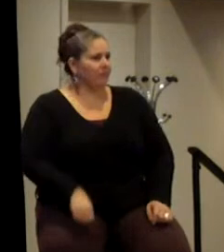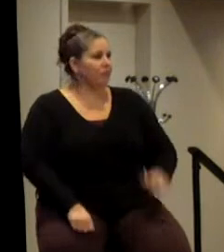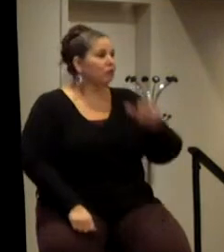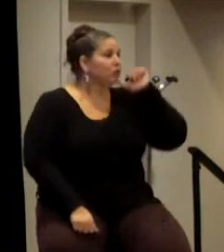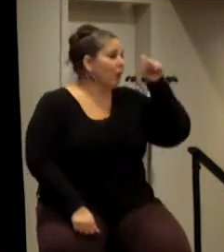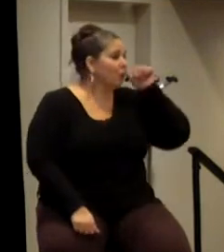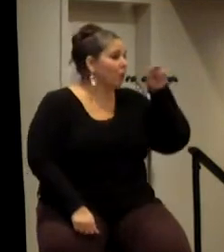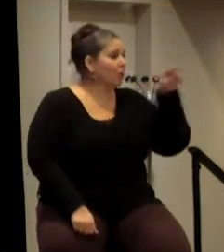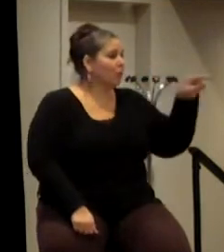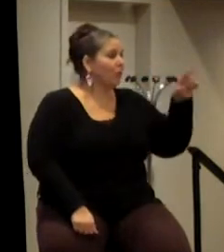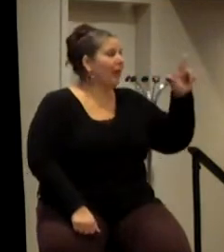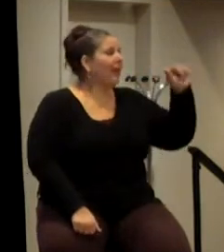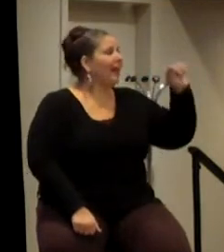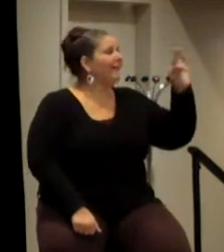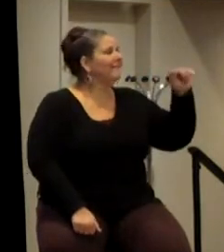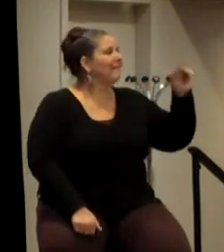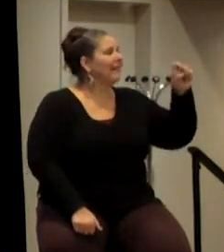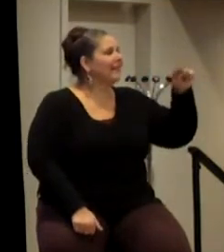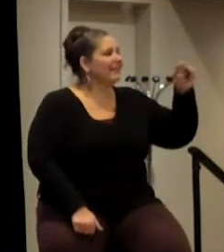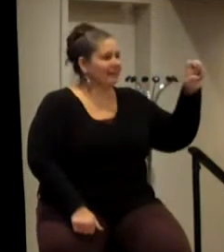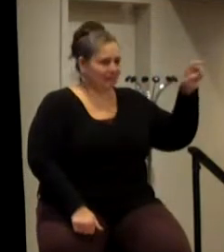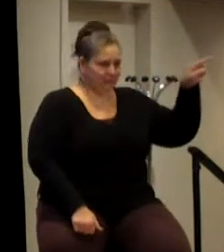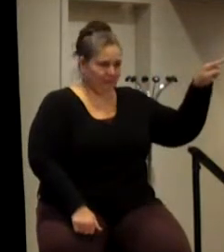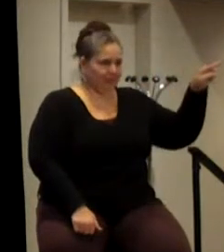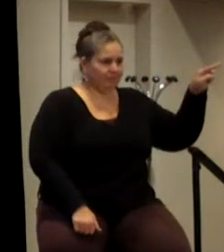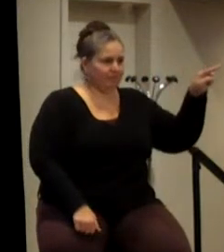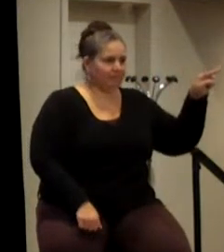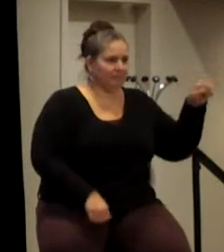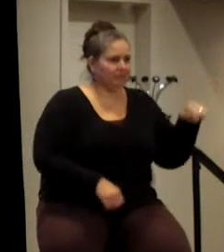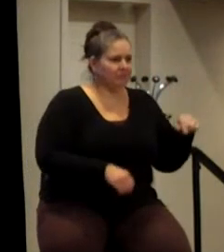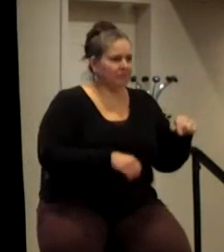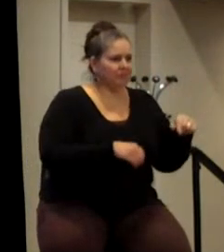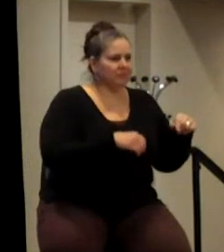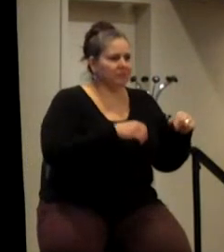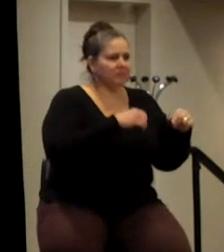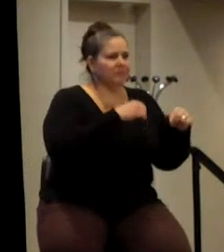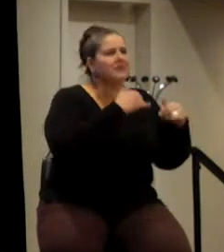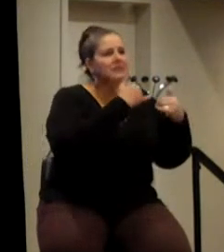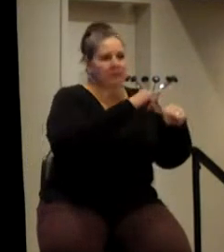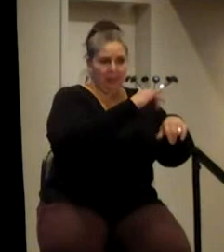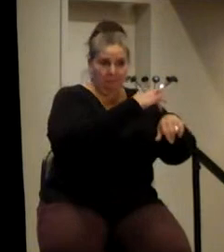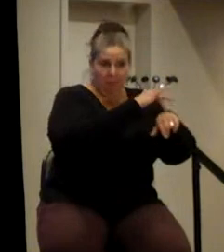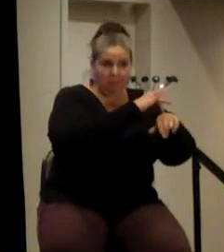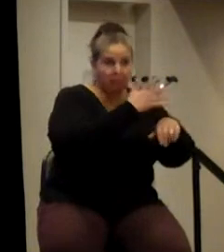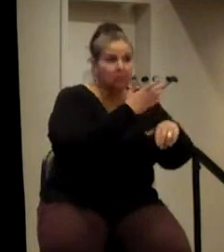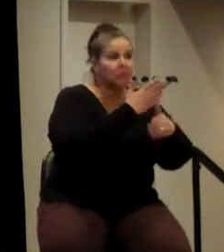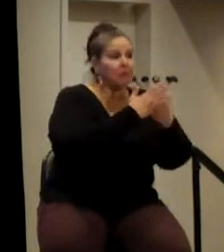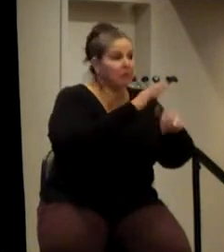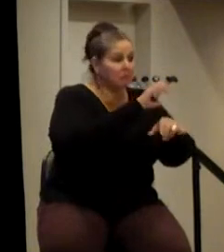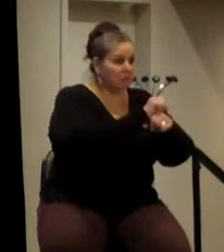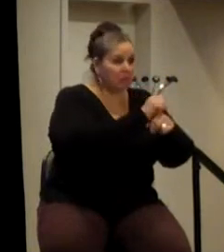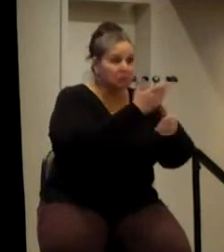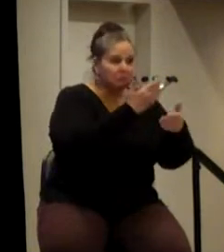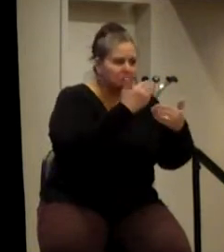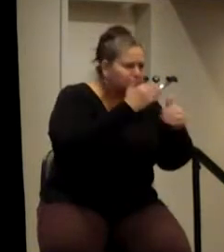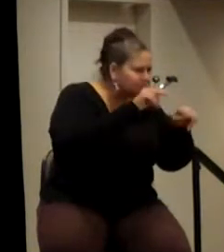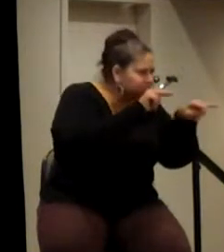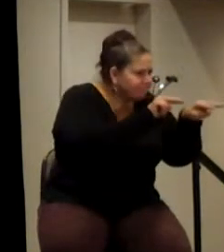southern towns or are going to be there. I think there's probably still appointments available. Please take a look at that.